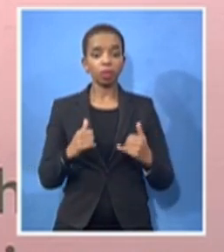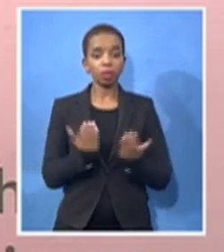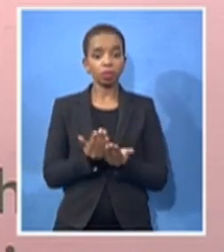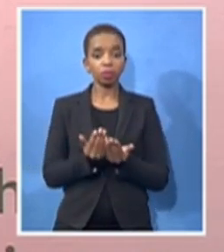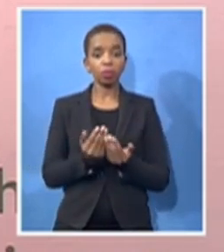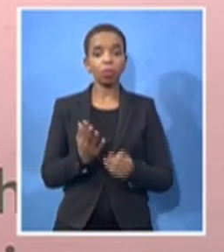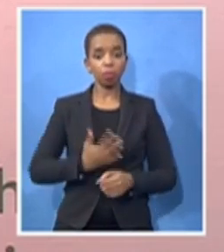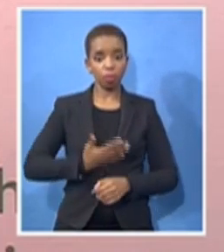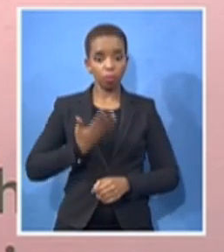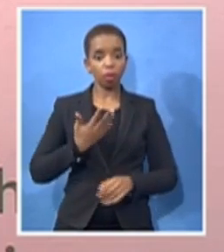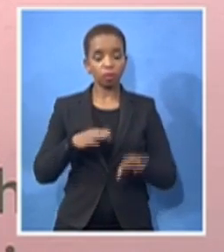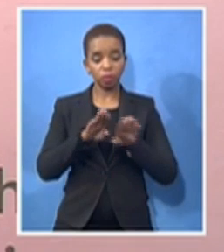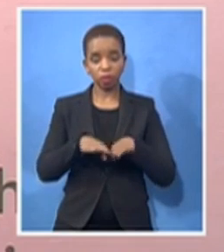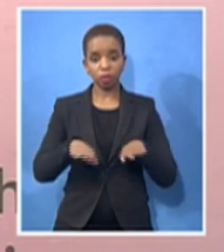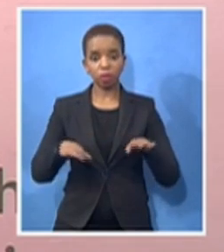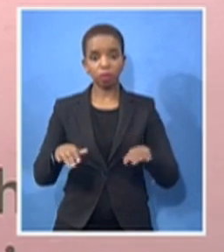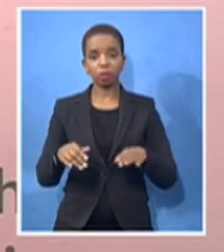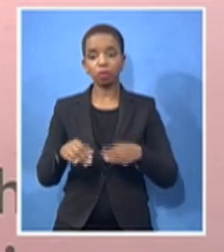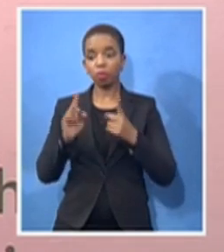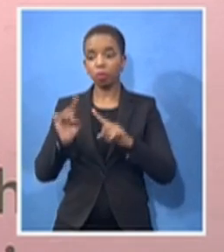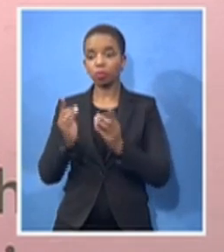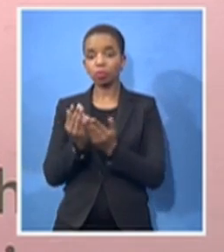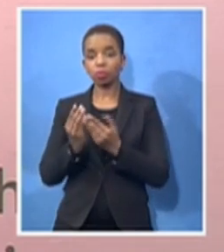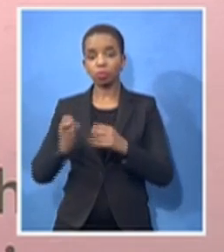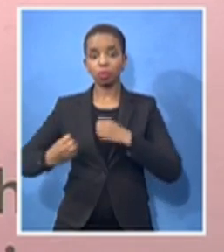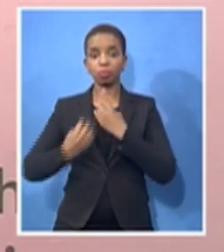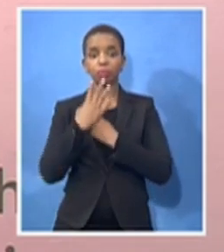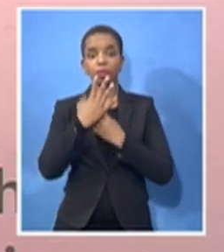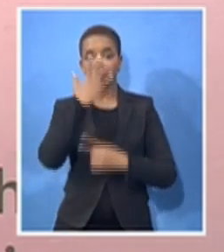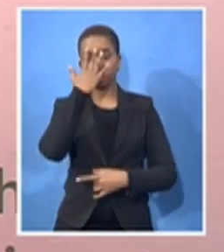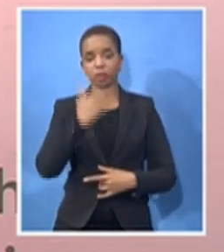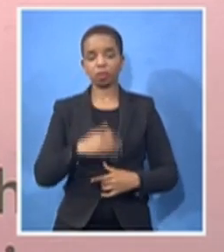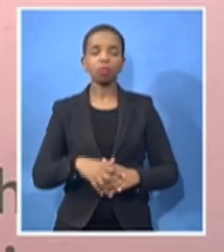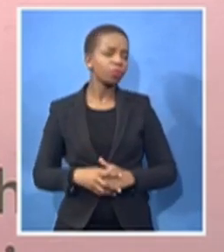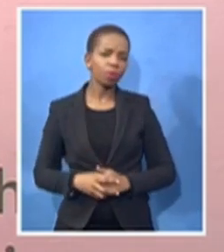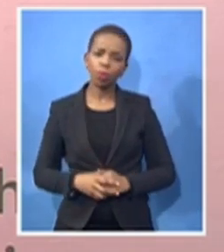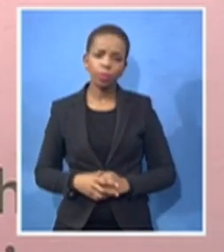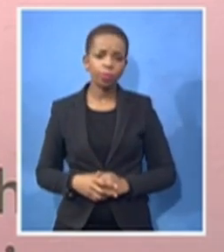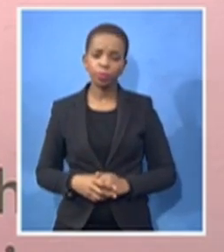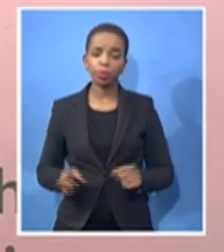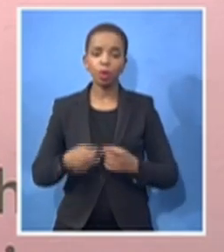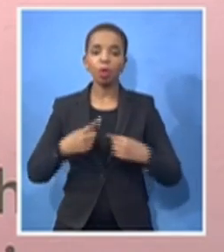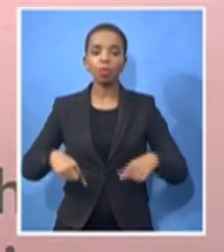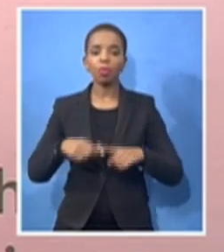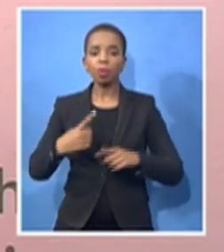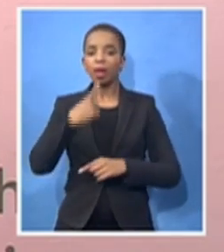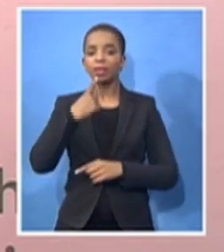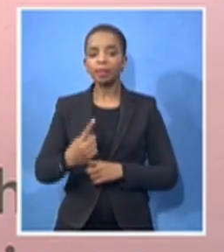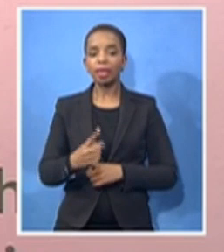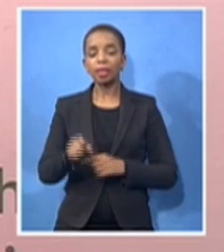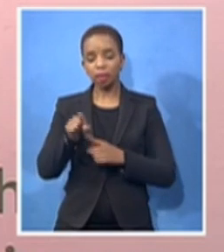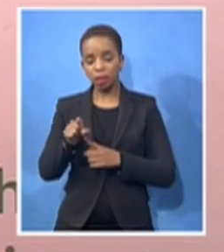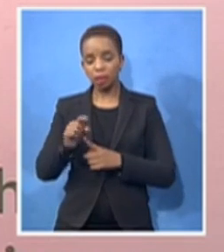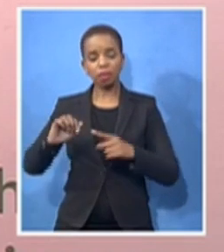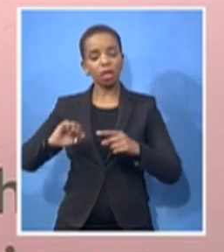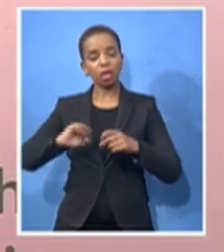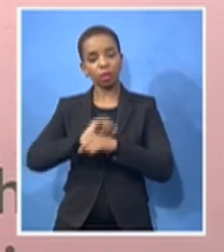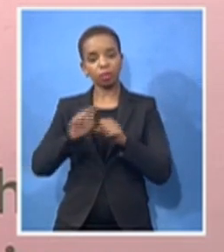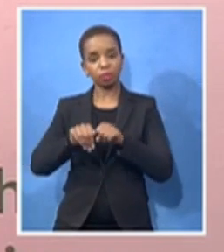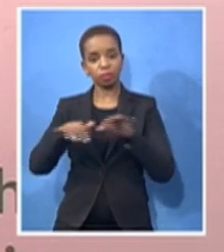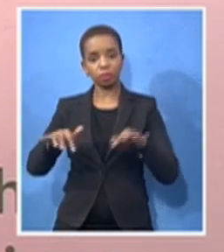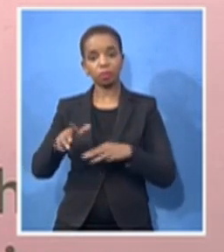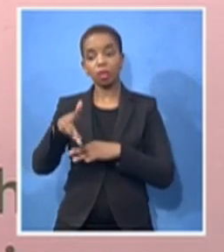are saying this pandemic is going to be with us for a long time. We can't